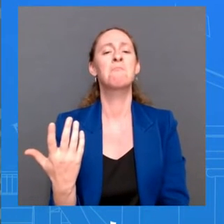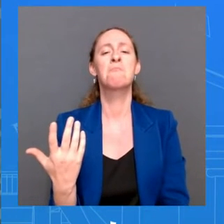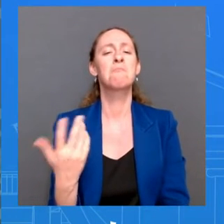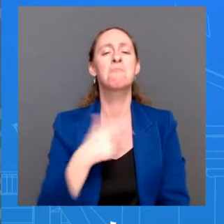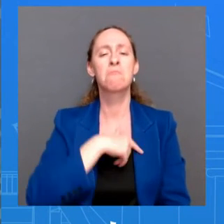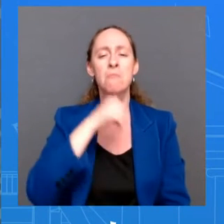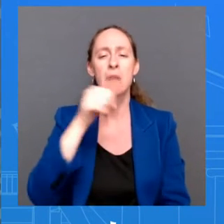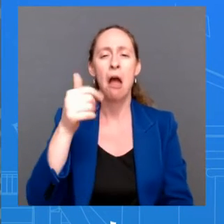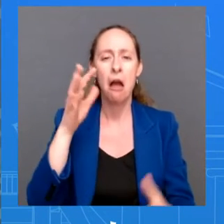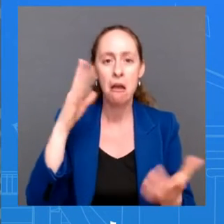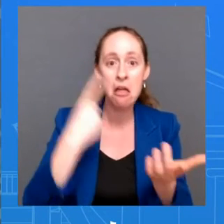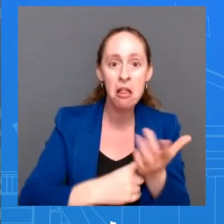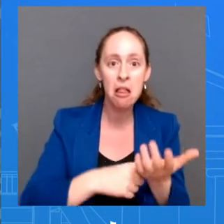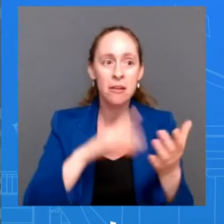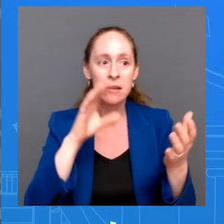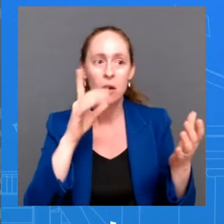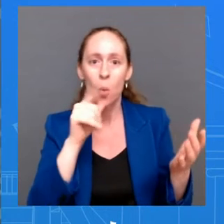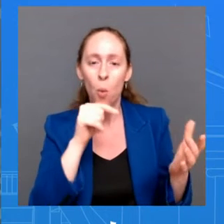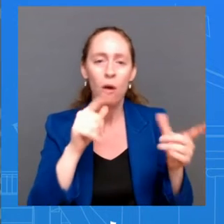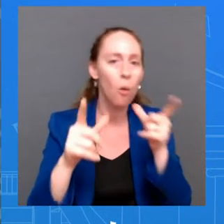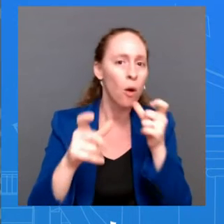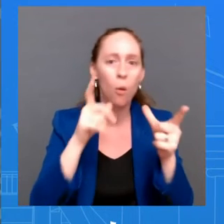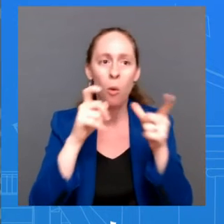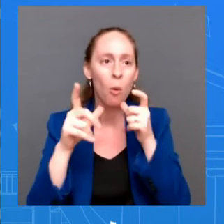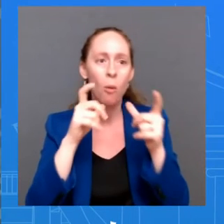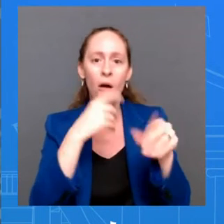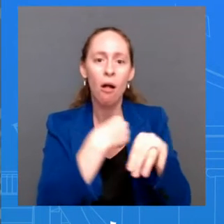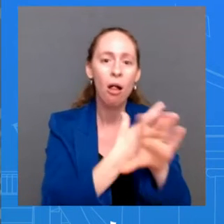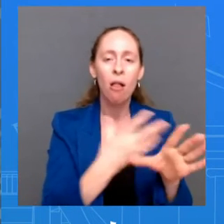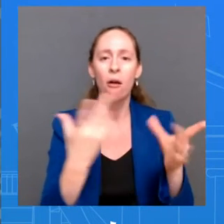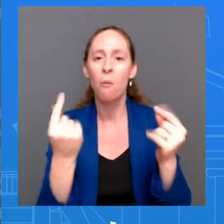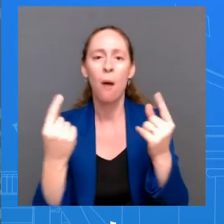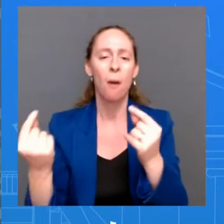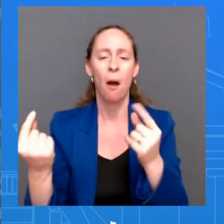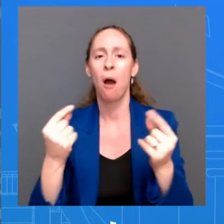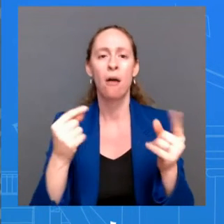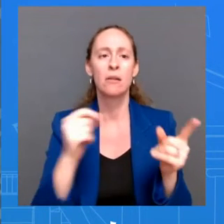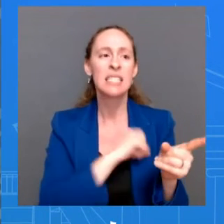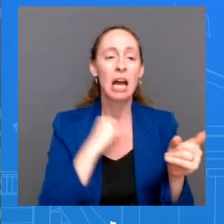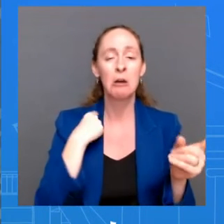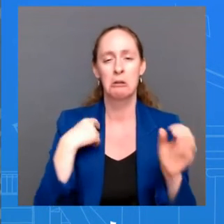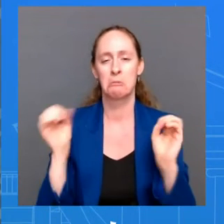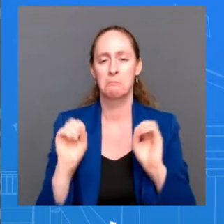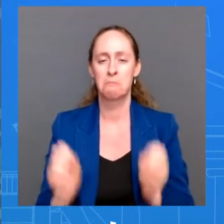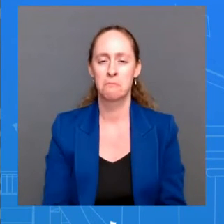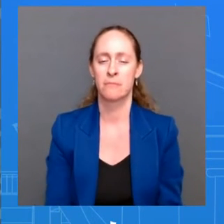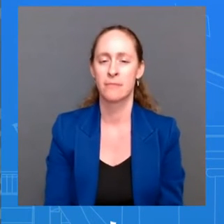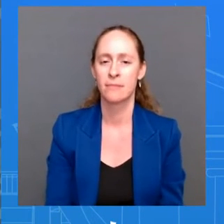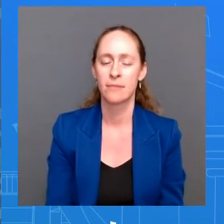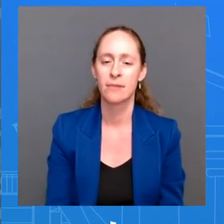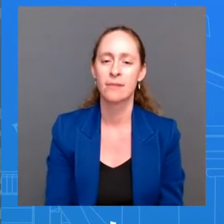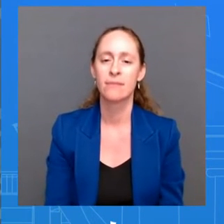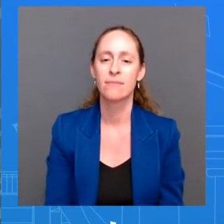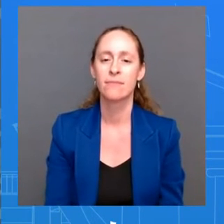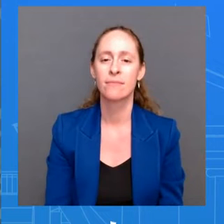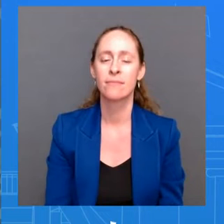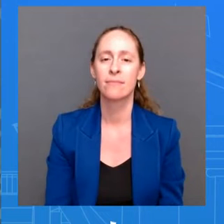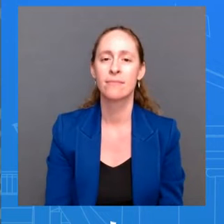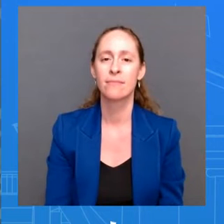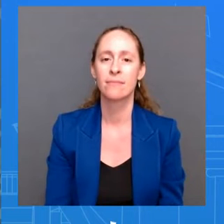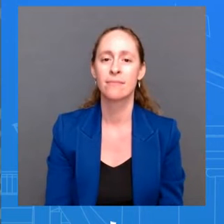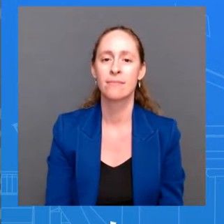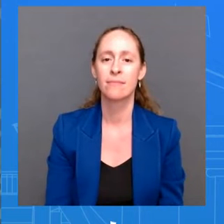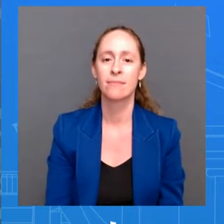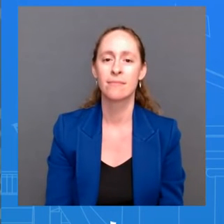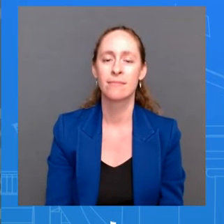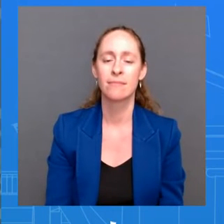any other senators, but I would say that the president has been very vocal here. He has made his point very, very clear